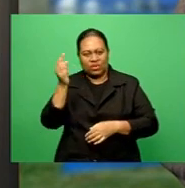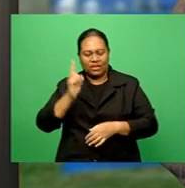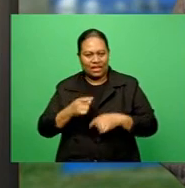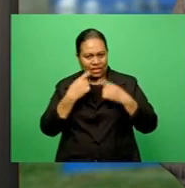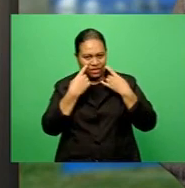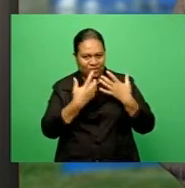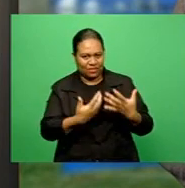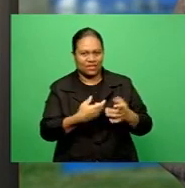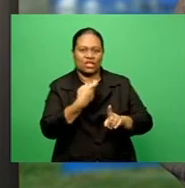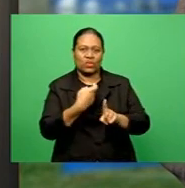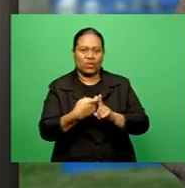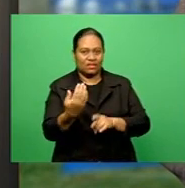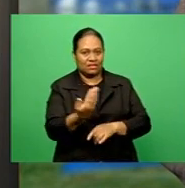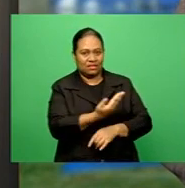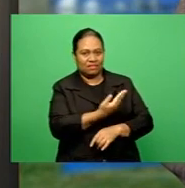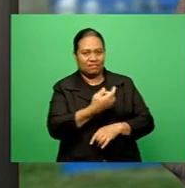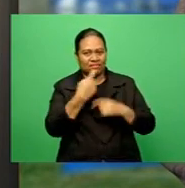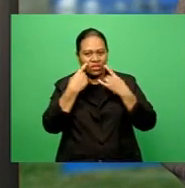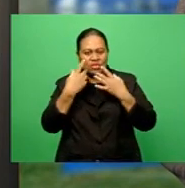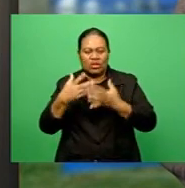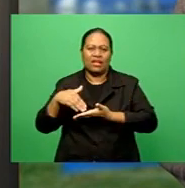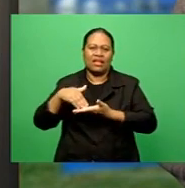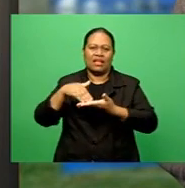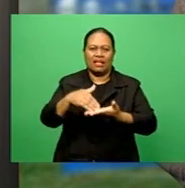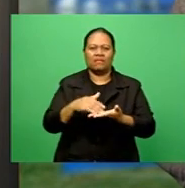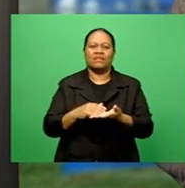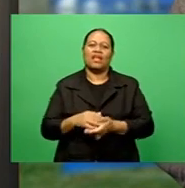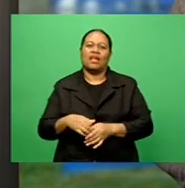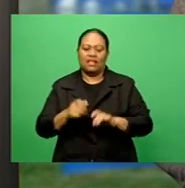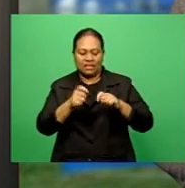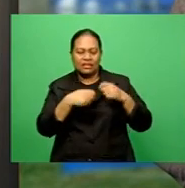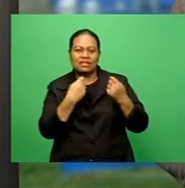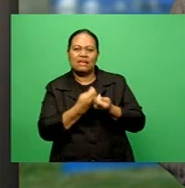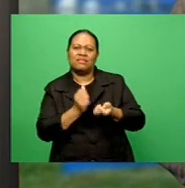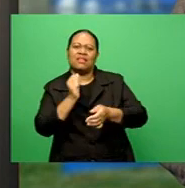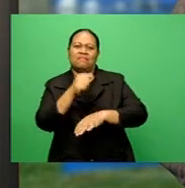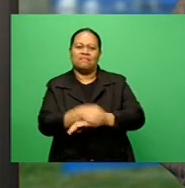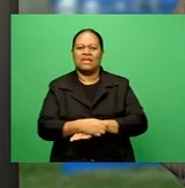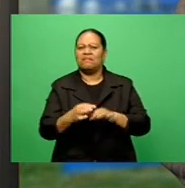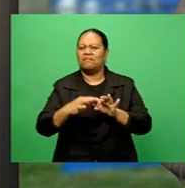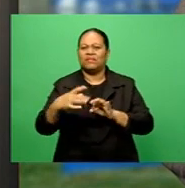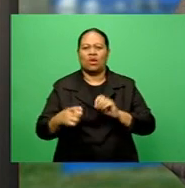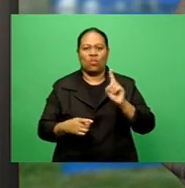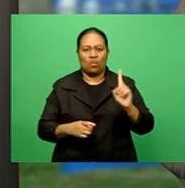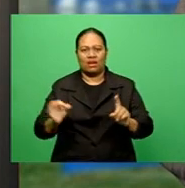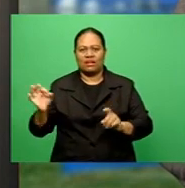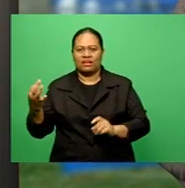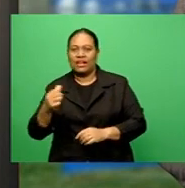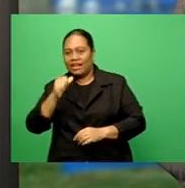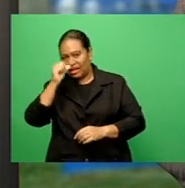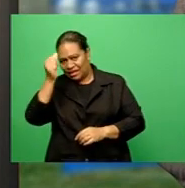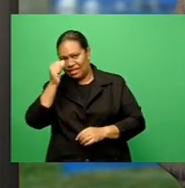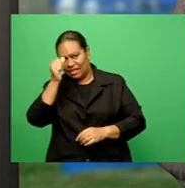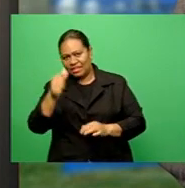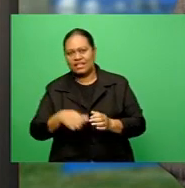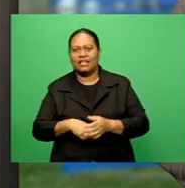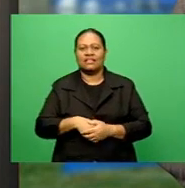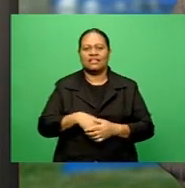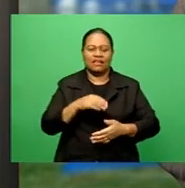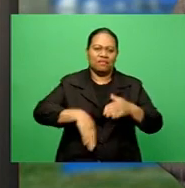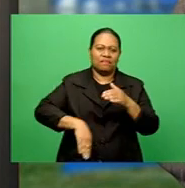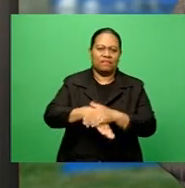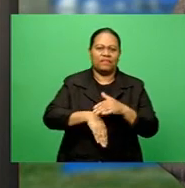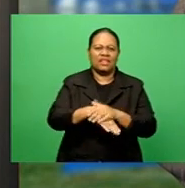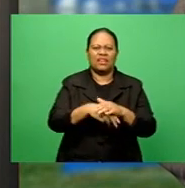today. Krishna helped his side beat Bengaluru 1-0 in the India Super Premier League at